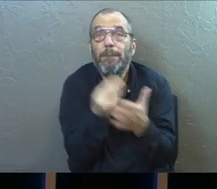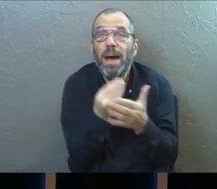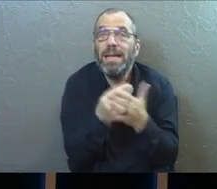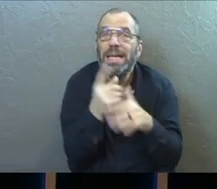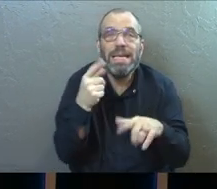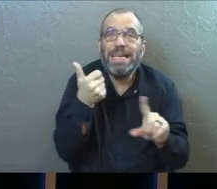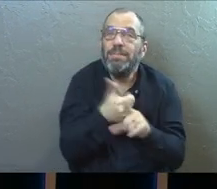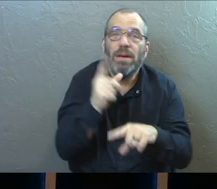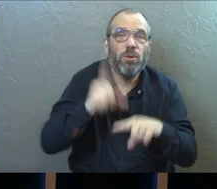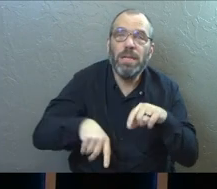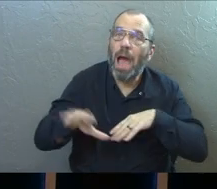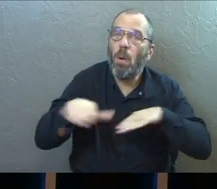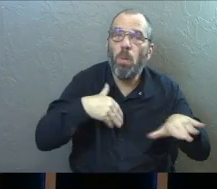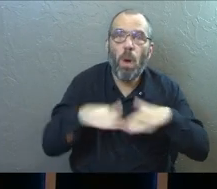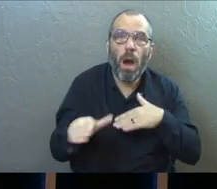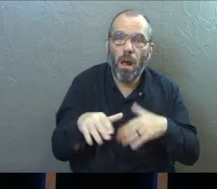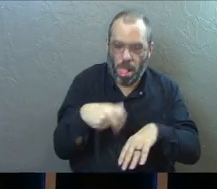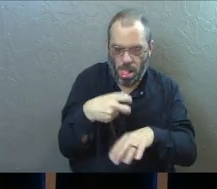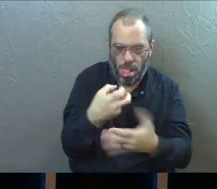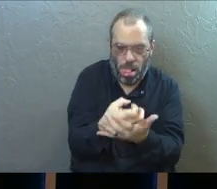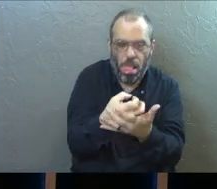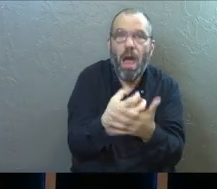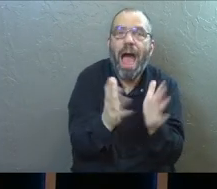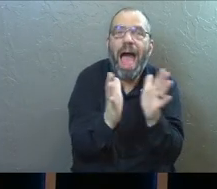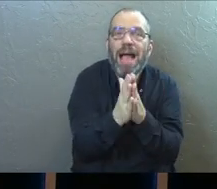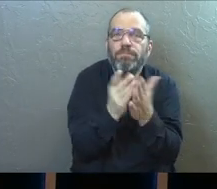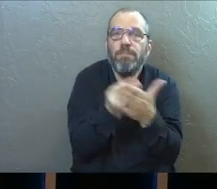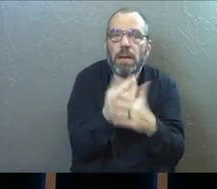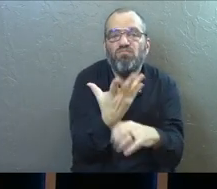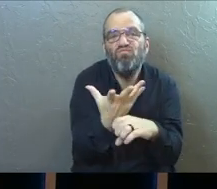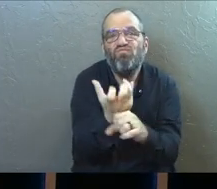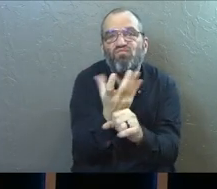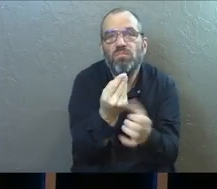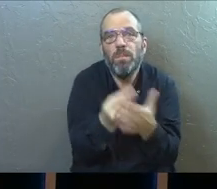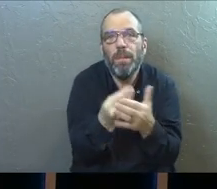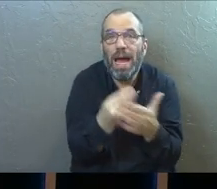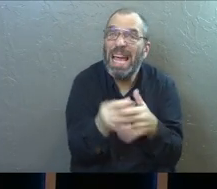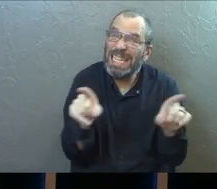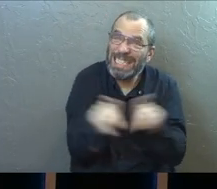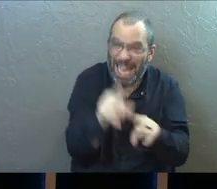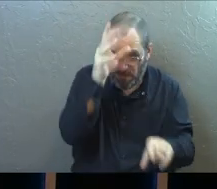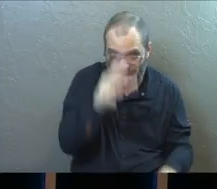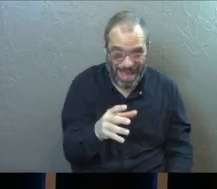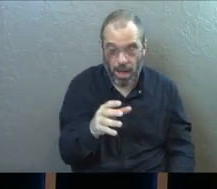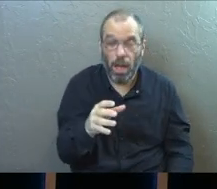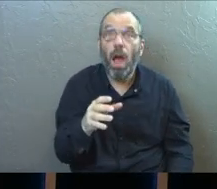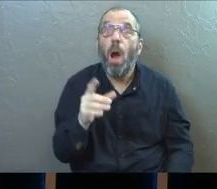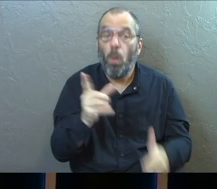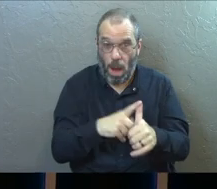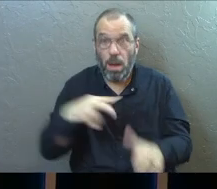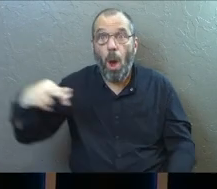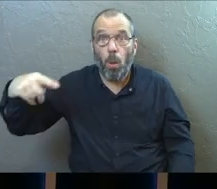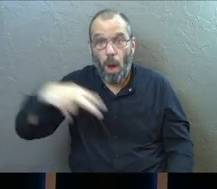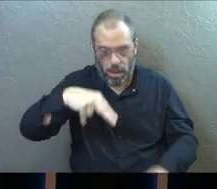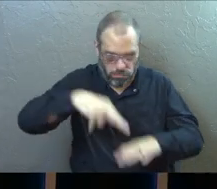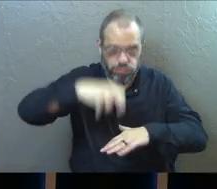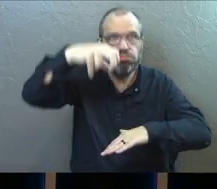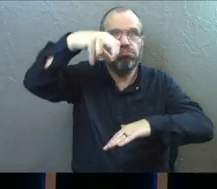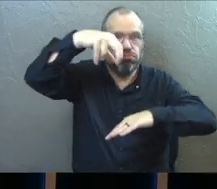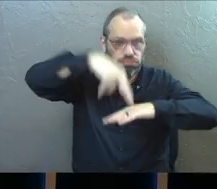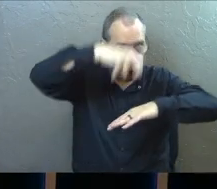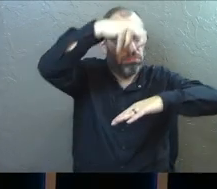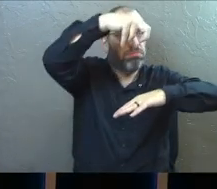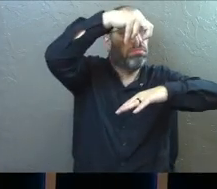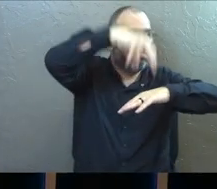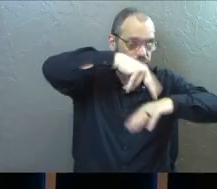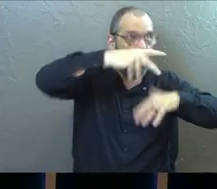because he could not walk, and he was asking for money. That's the same guy who was now not just walking, but leaping